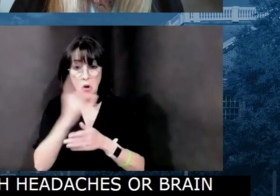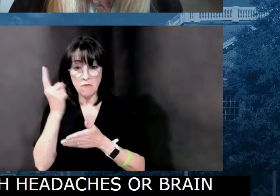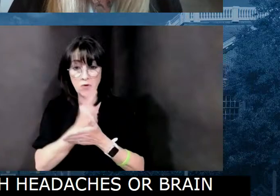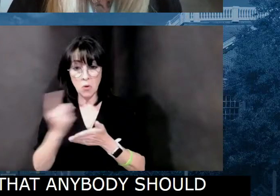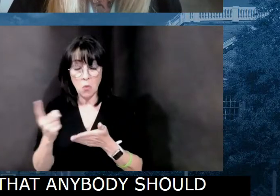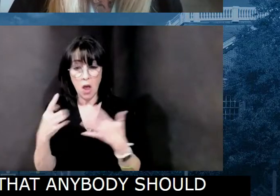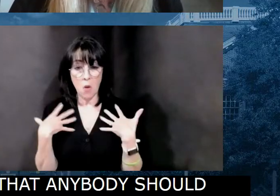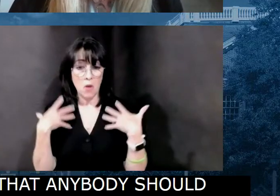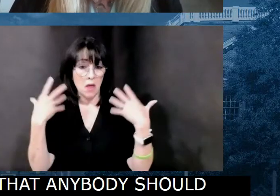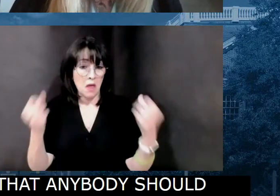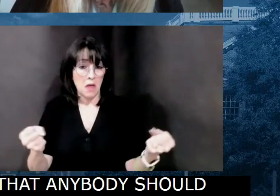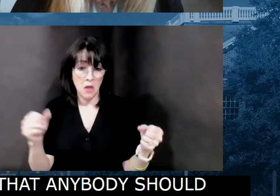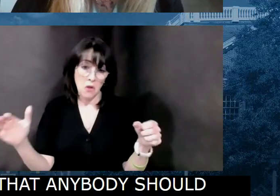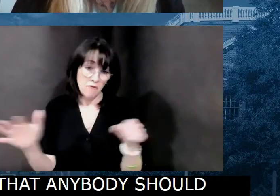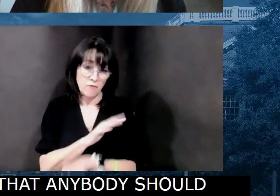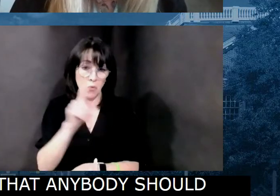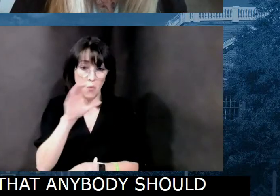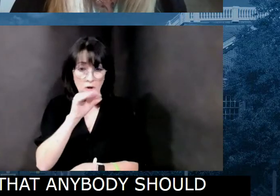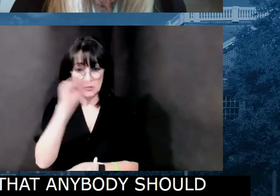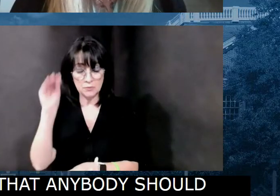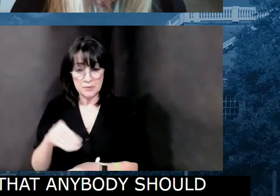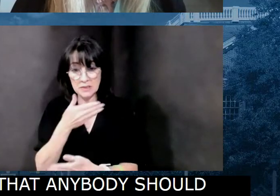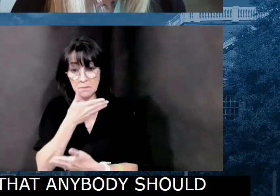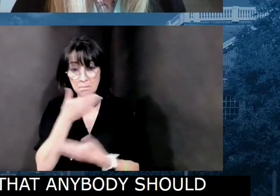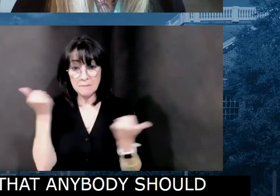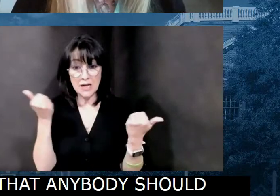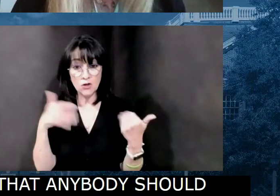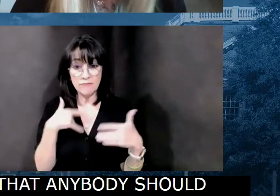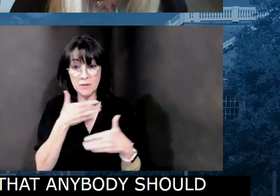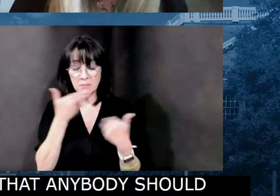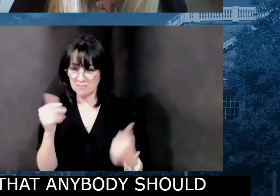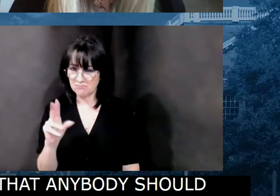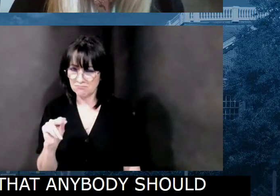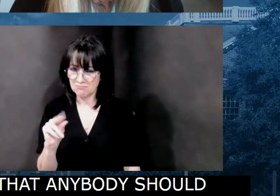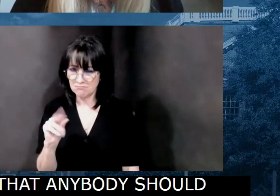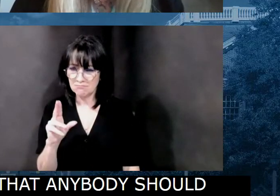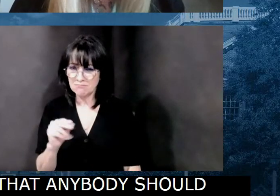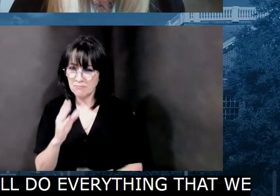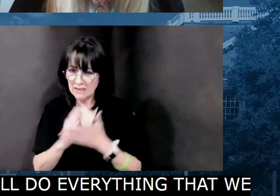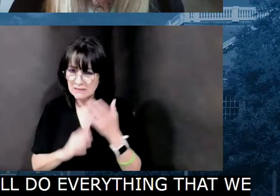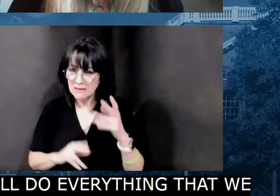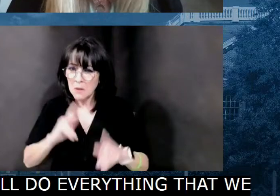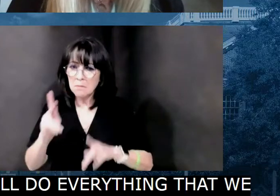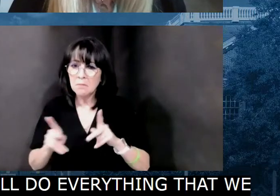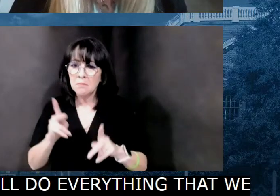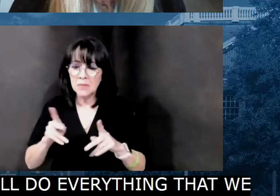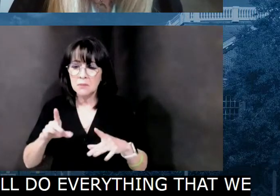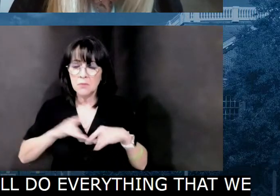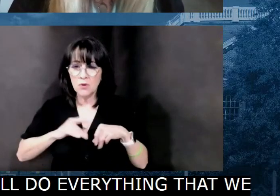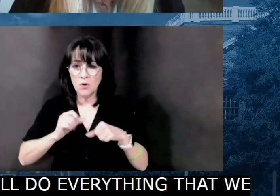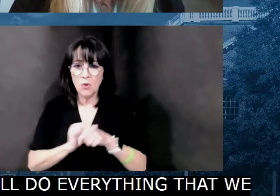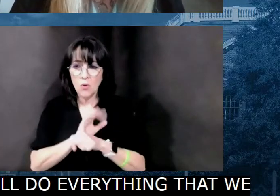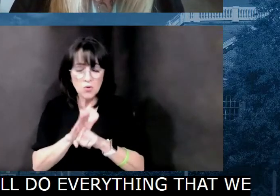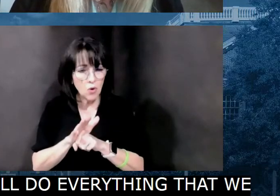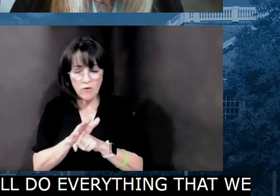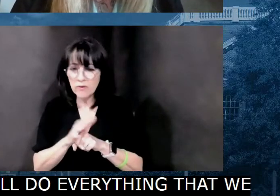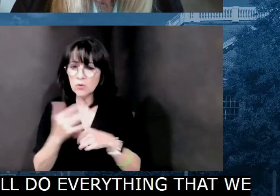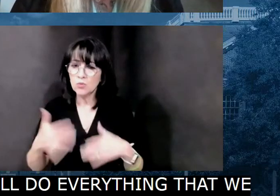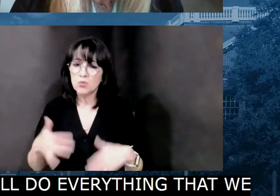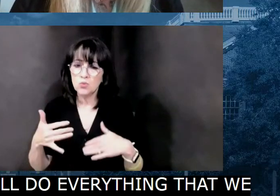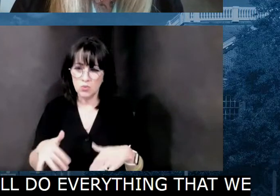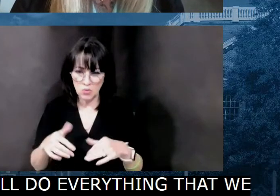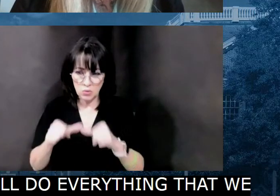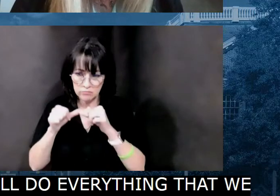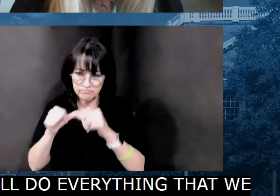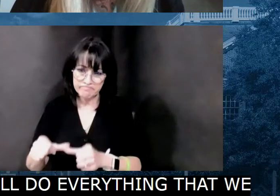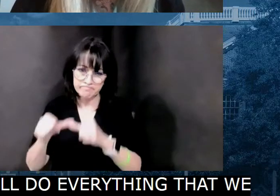can to prevent getting it individually, but it also, and this is very important, the more and more people in our